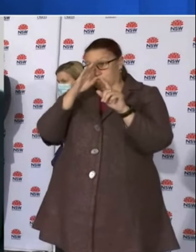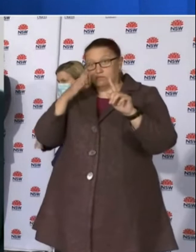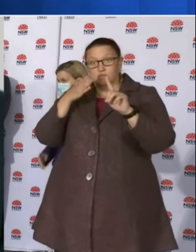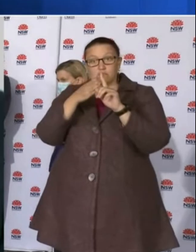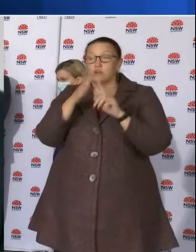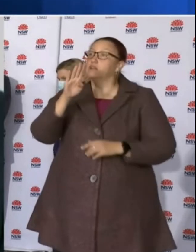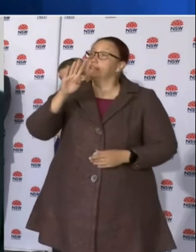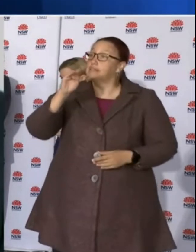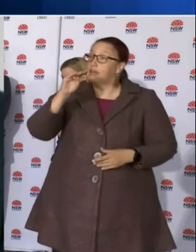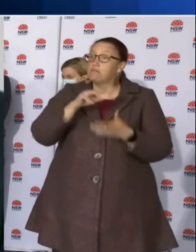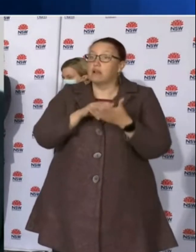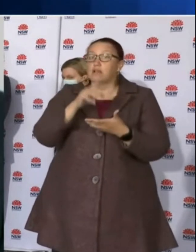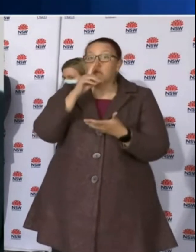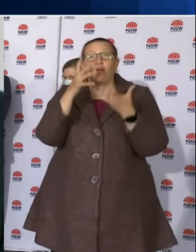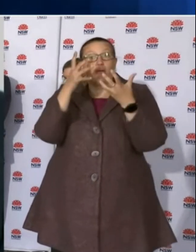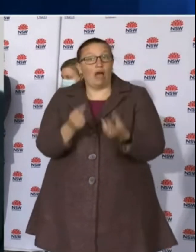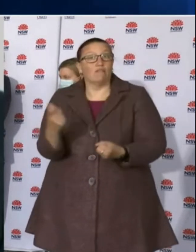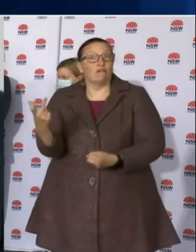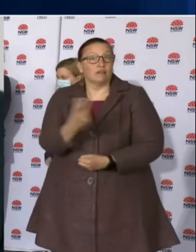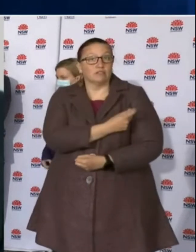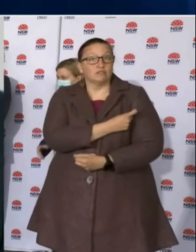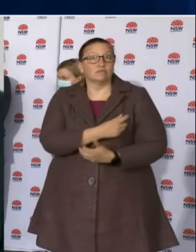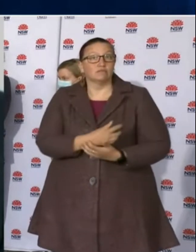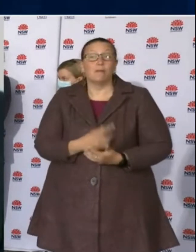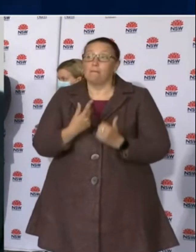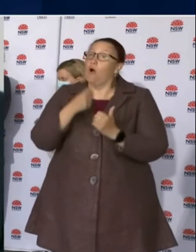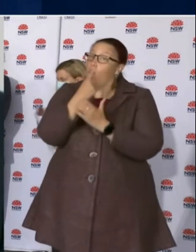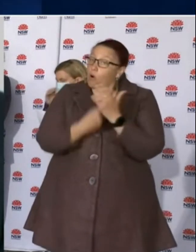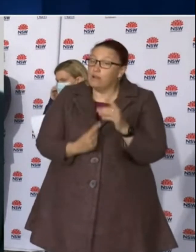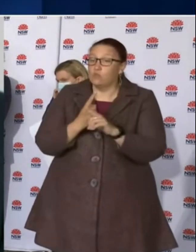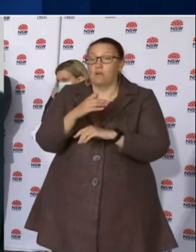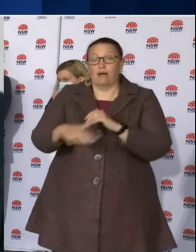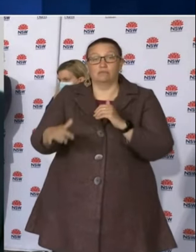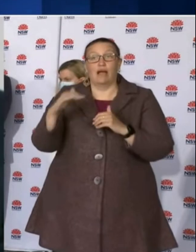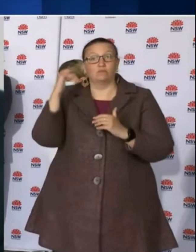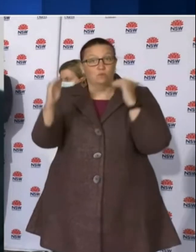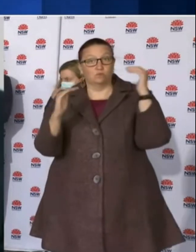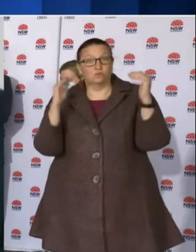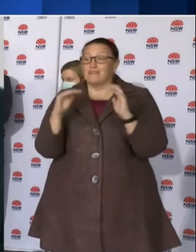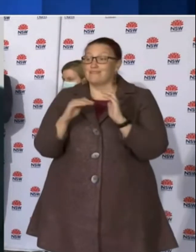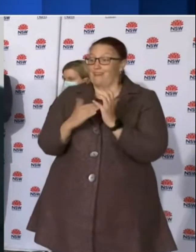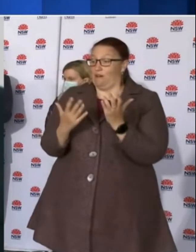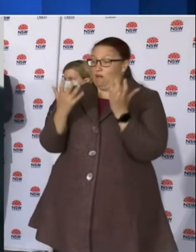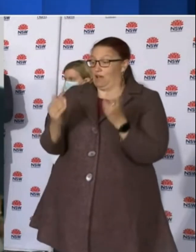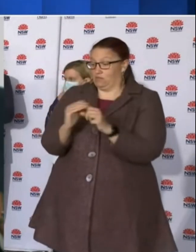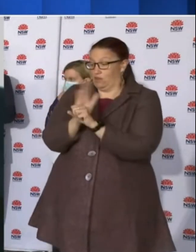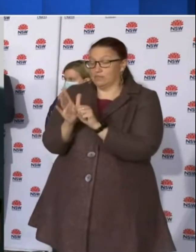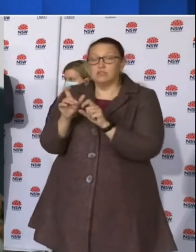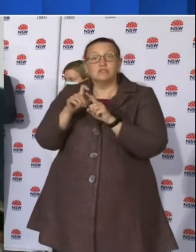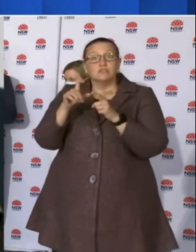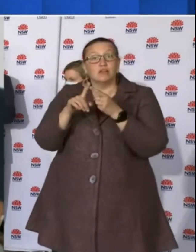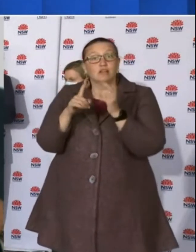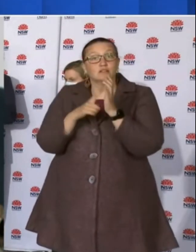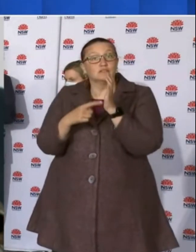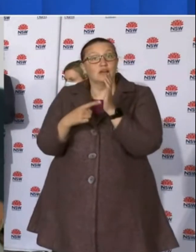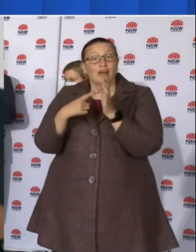younger adolescents and younger children. And can I please ask Dr. Chant just to make that point, because it's an important health message to show how different the